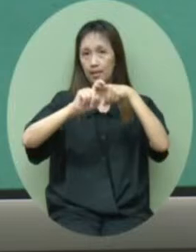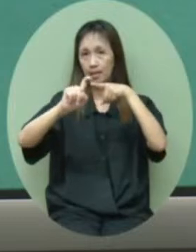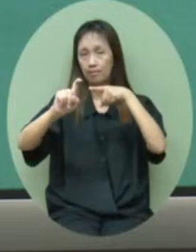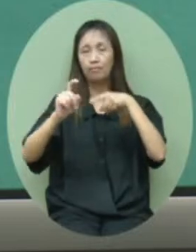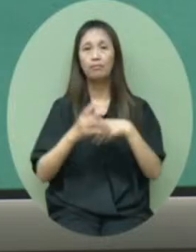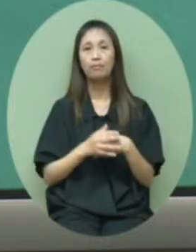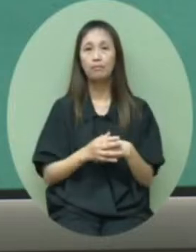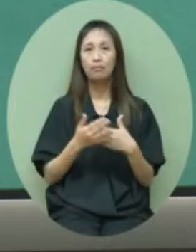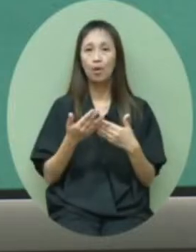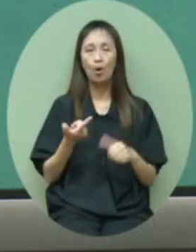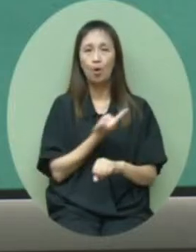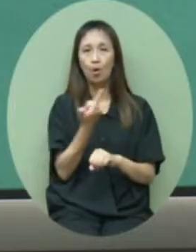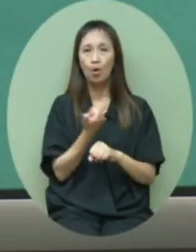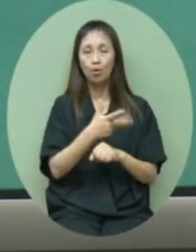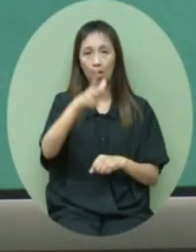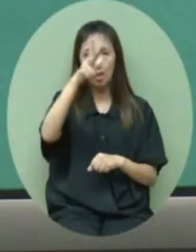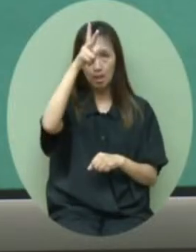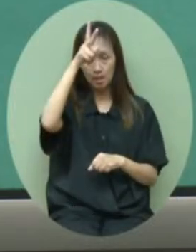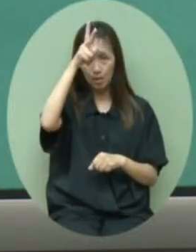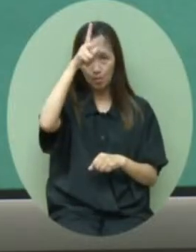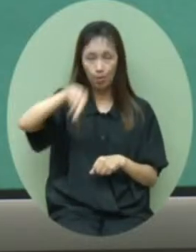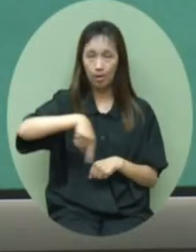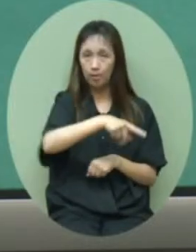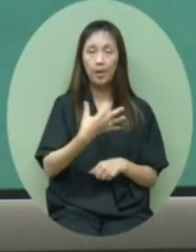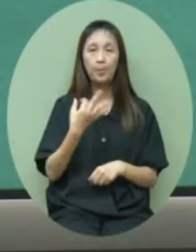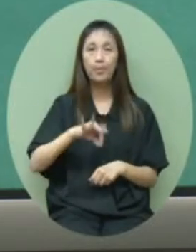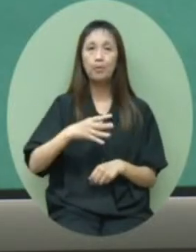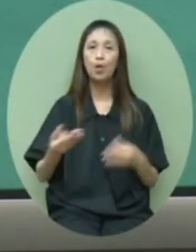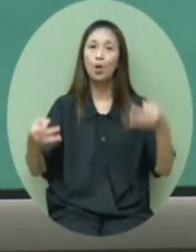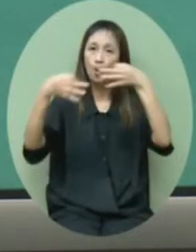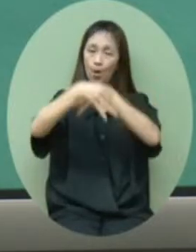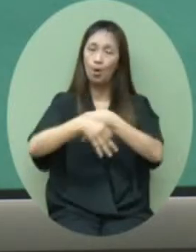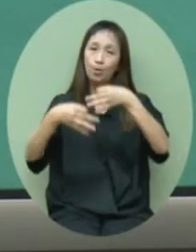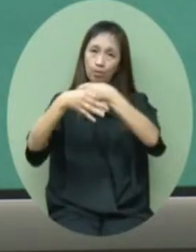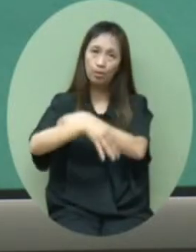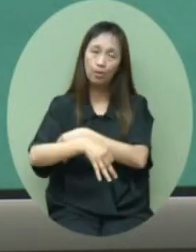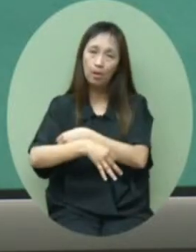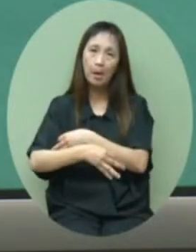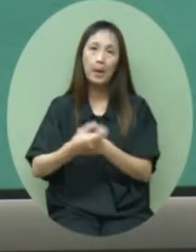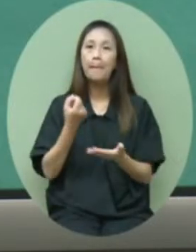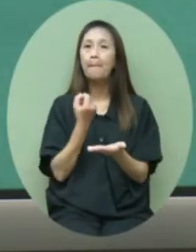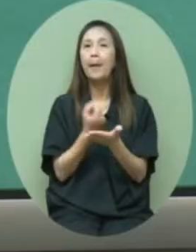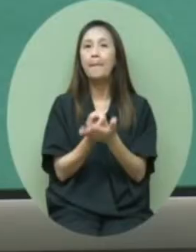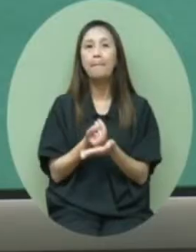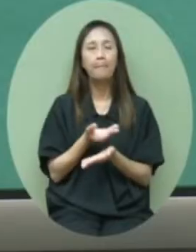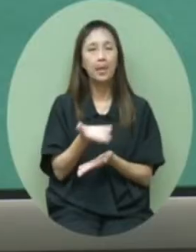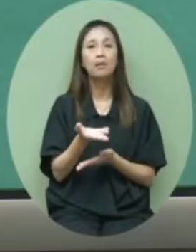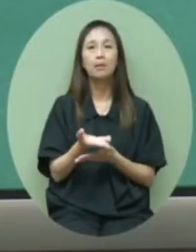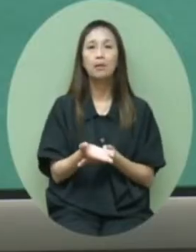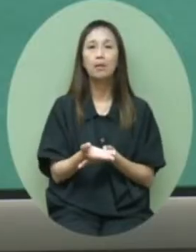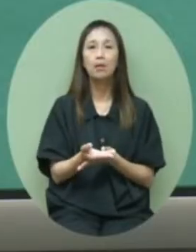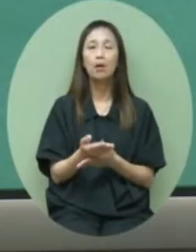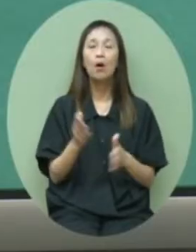New World ferry routes that the public could take for free. And then many government venues will